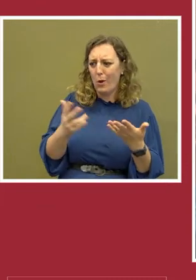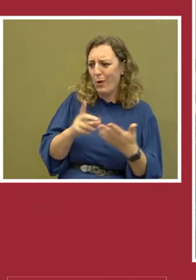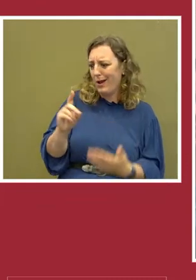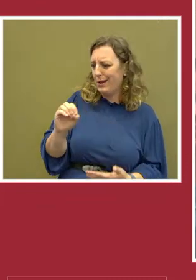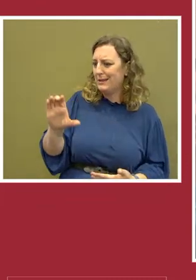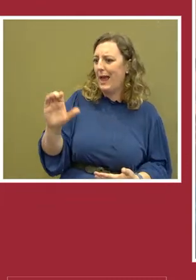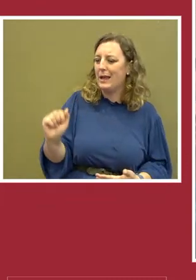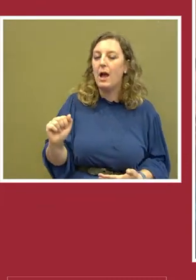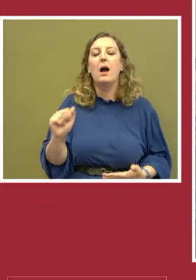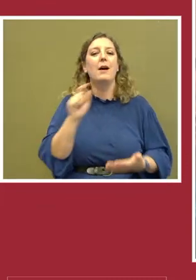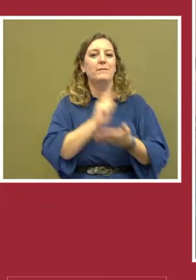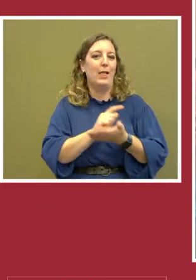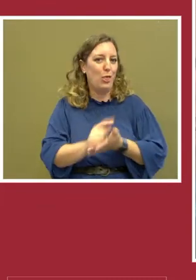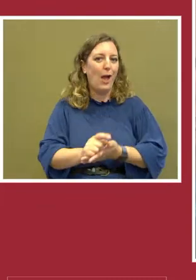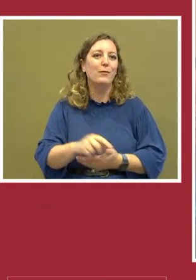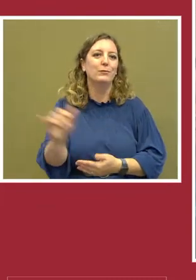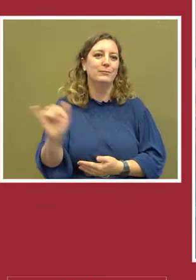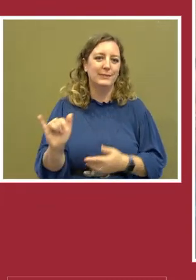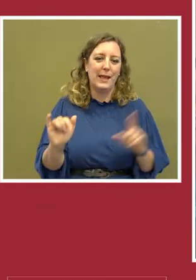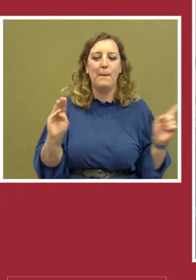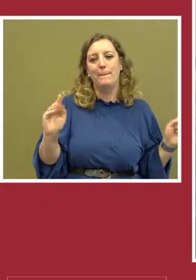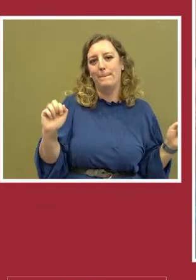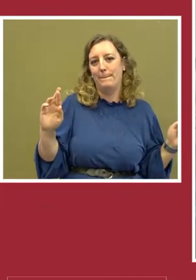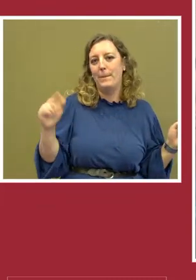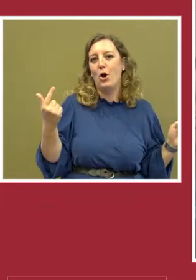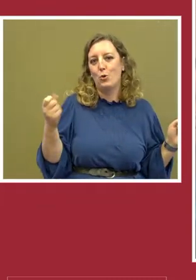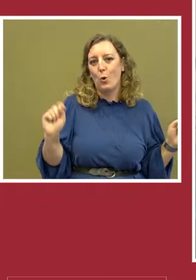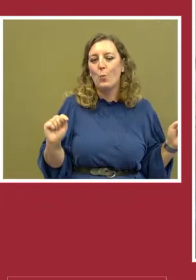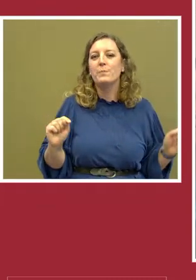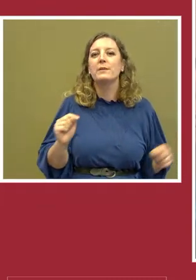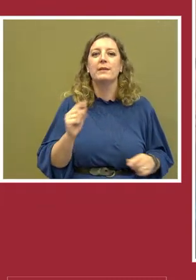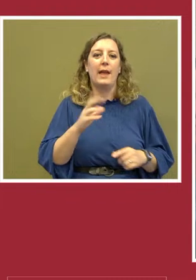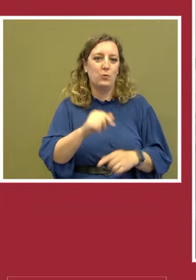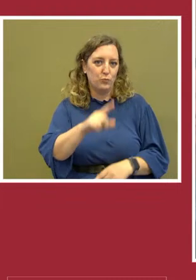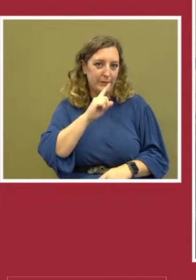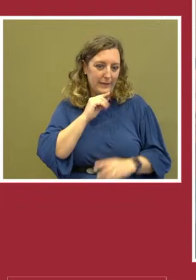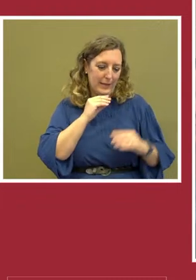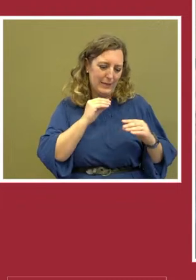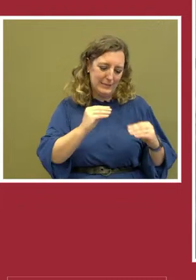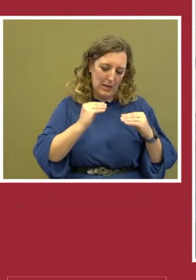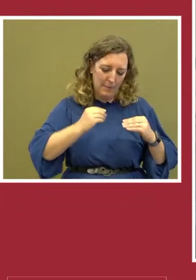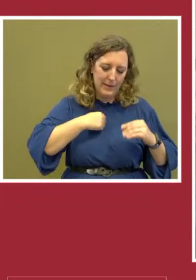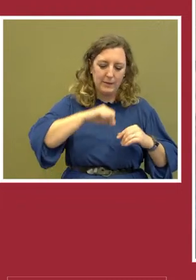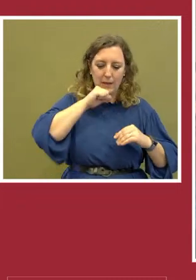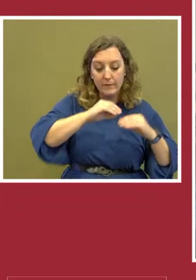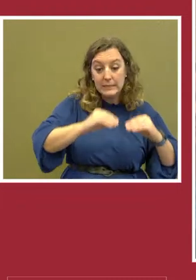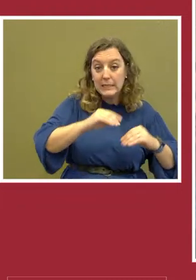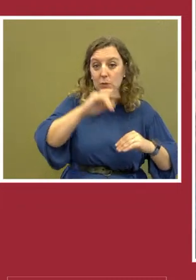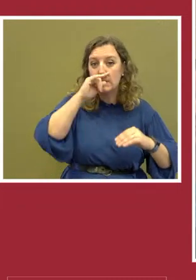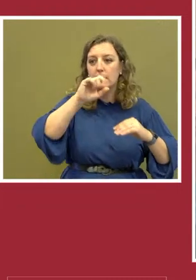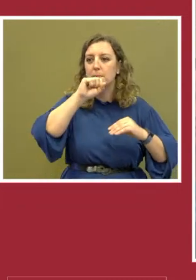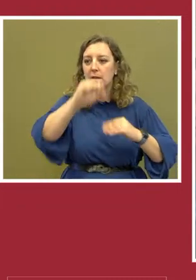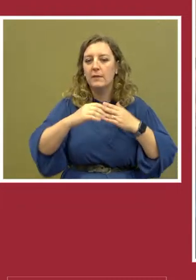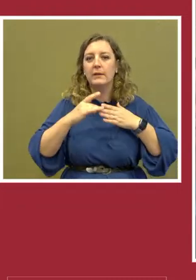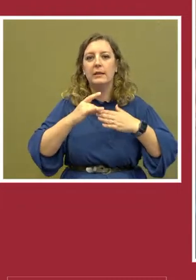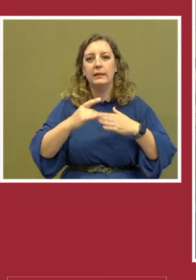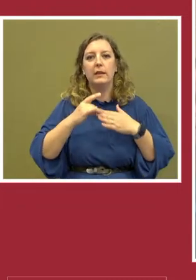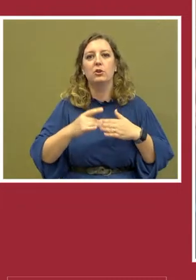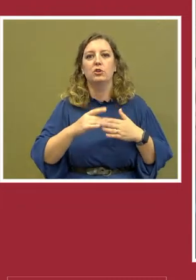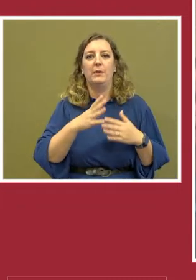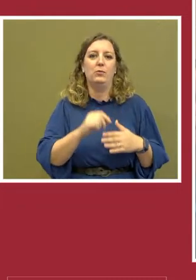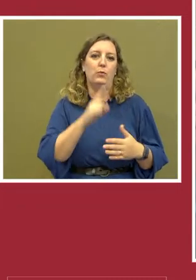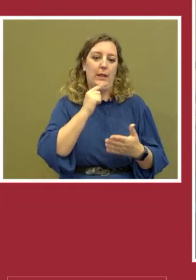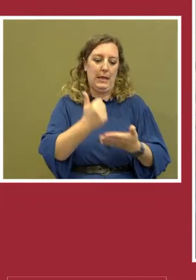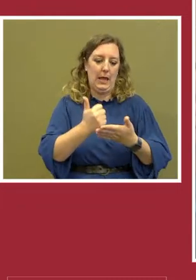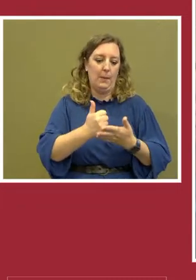DECA? And then I fell in love with it as well as Margot. And it's really taught me that I love to teach kids, I love leadership, and it's